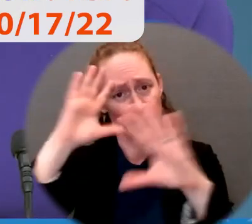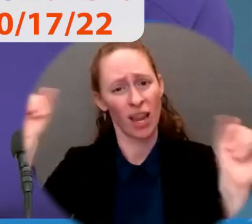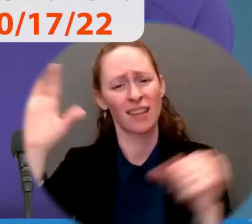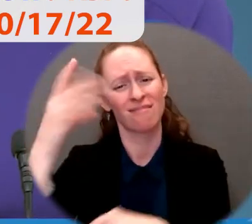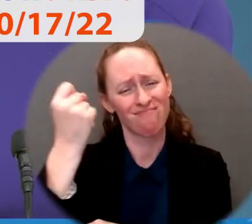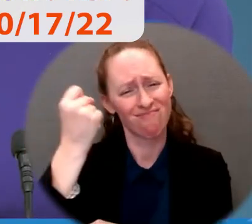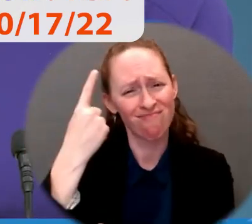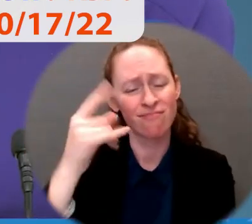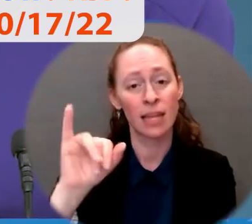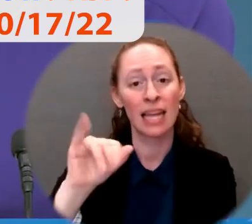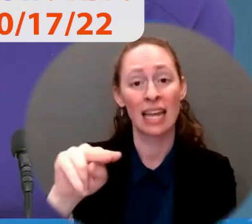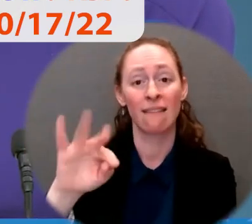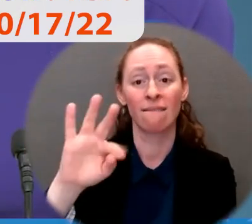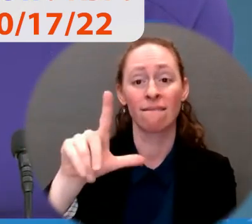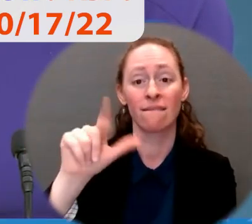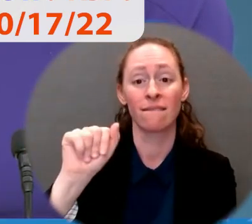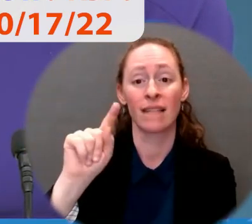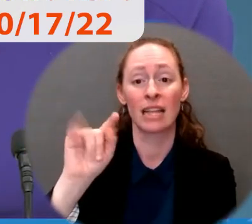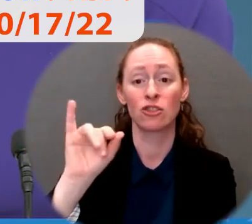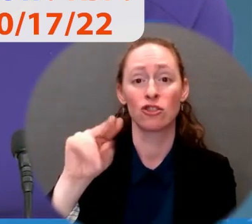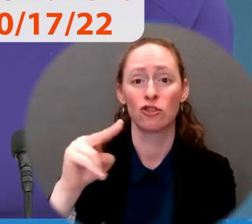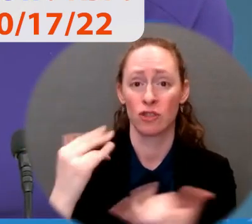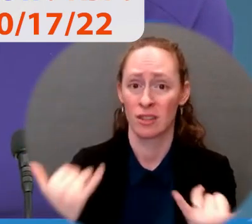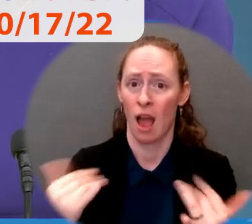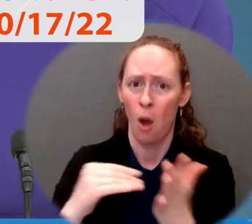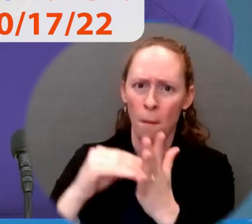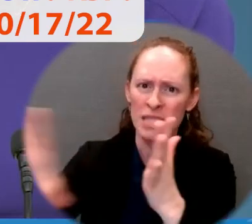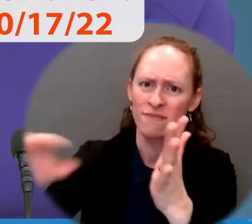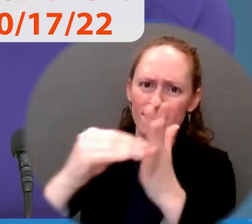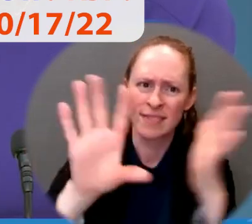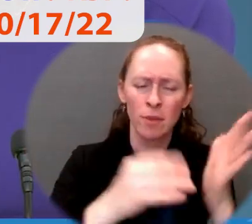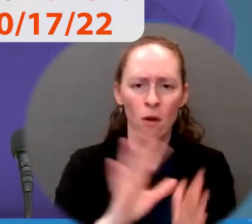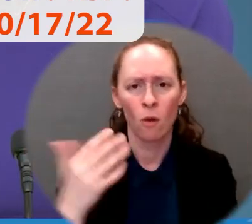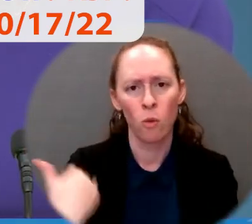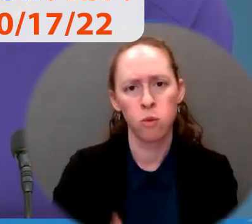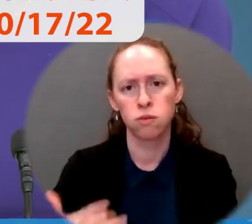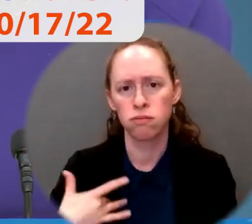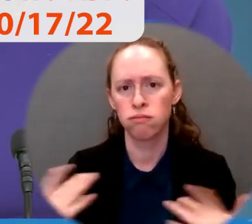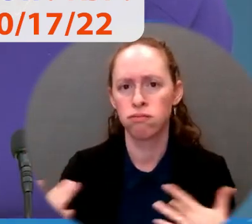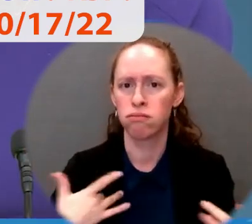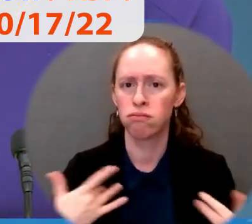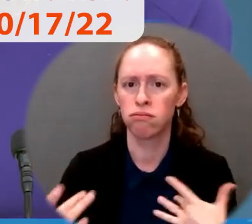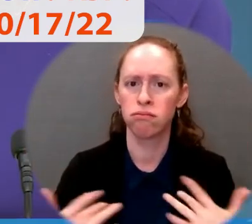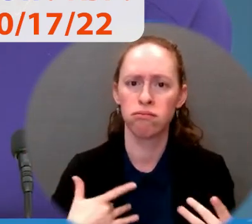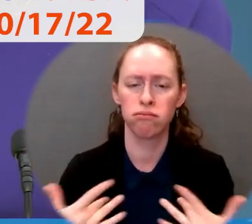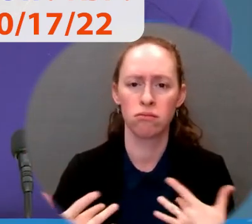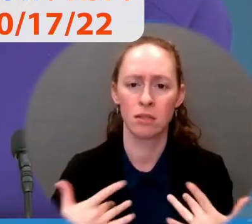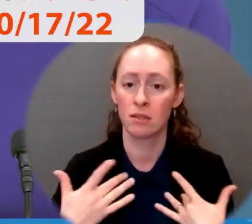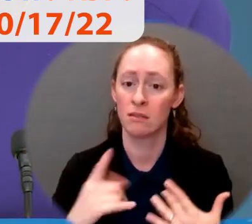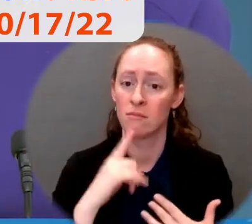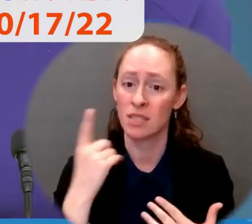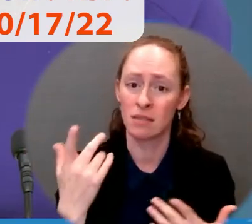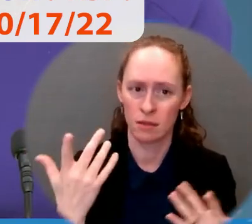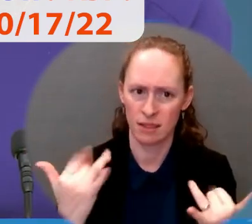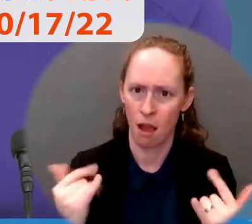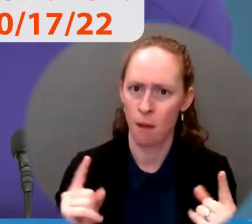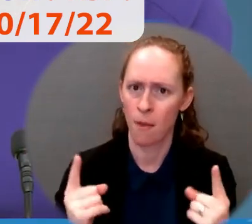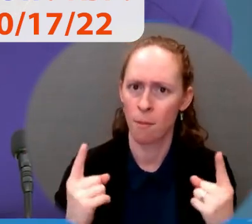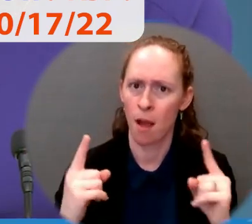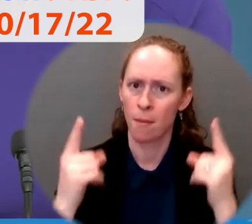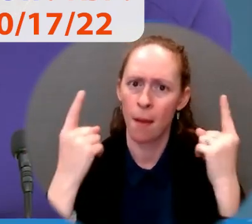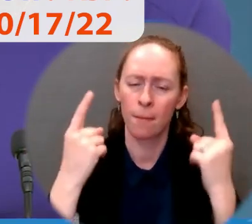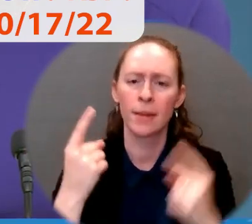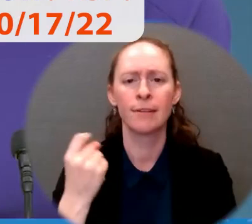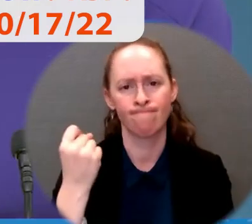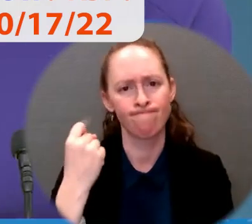that inflation is an issue, high cost. Cost is an issue for the American people. And so he's been very